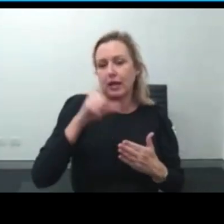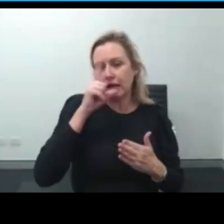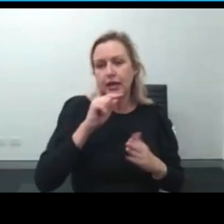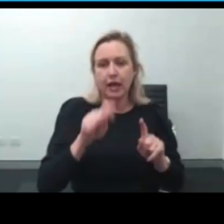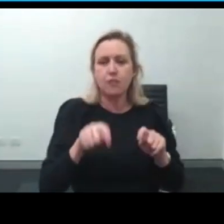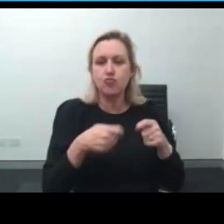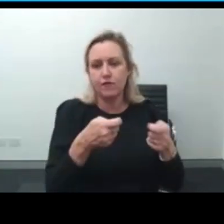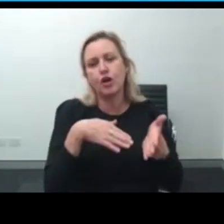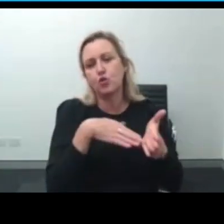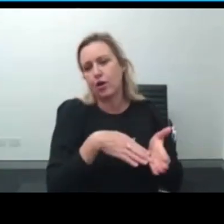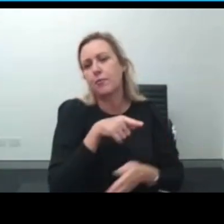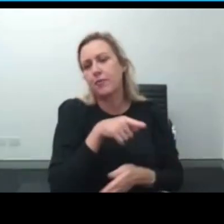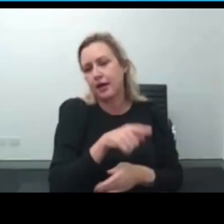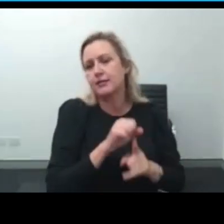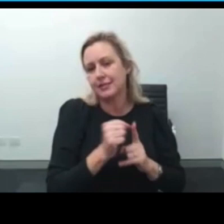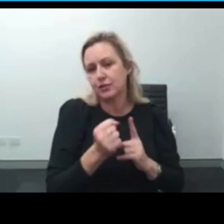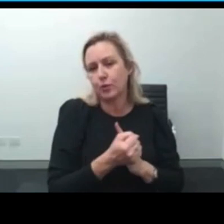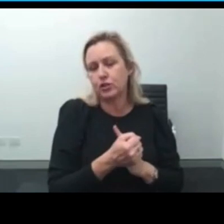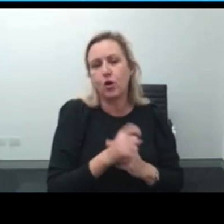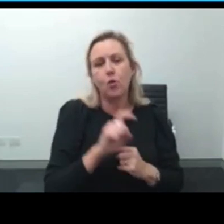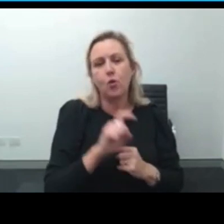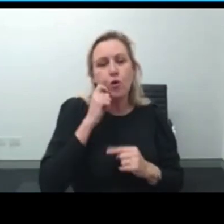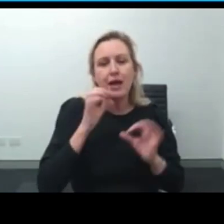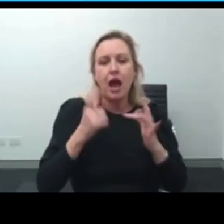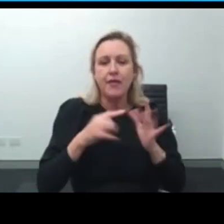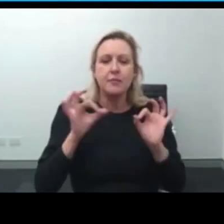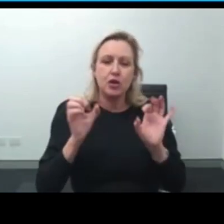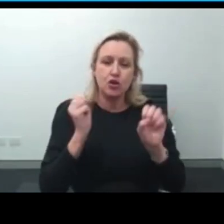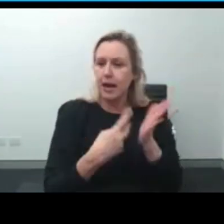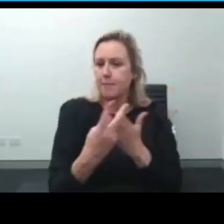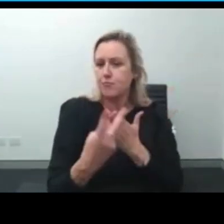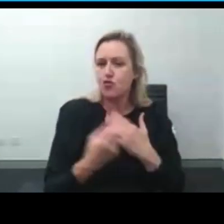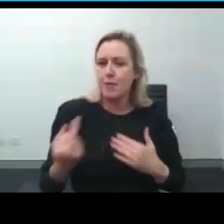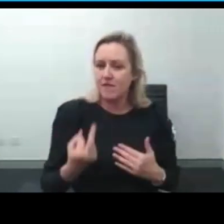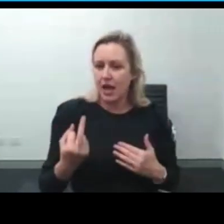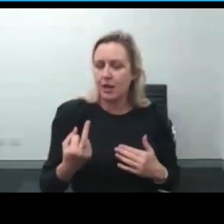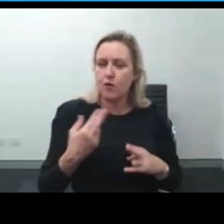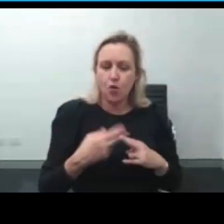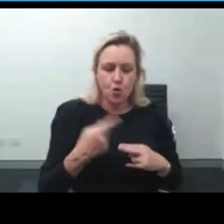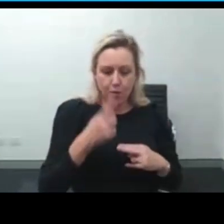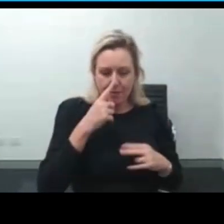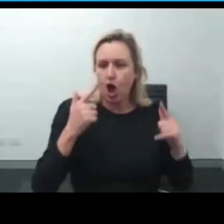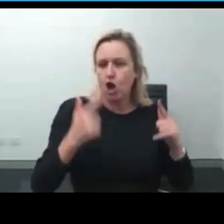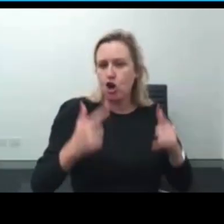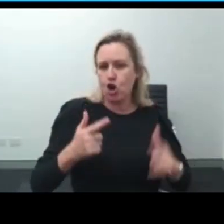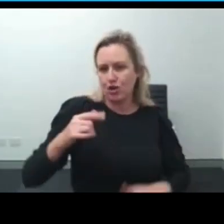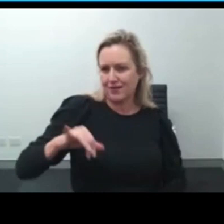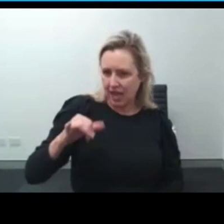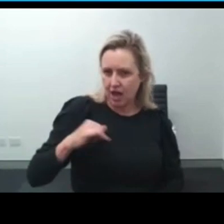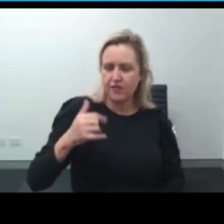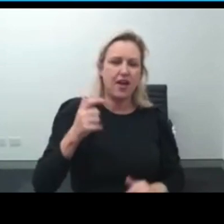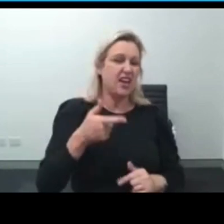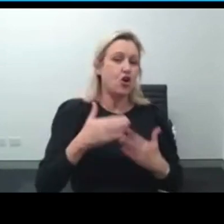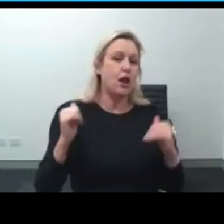circumstances. There will be a grant program available to support those who have high labour needs and are on a high level